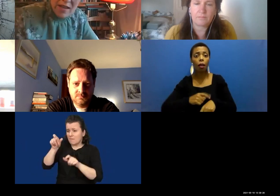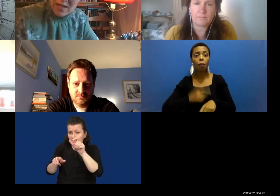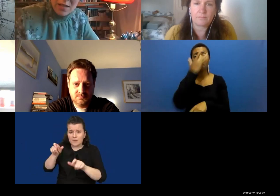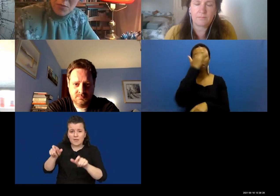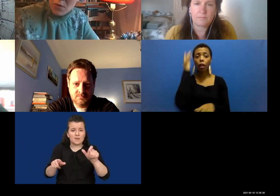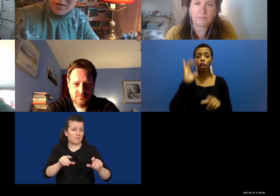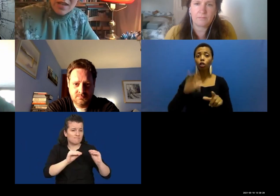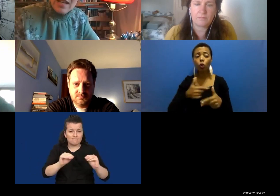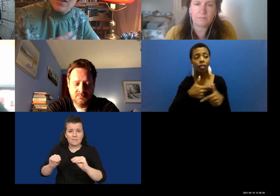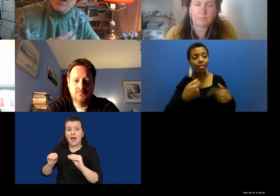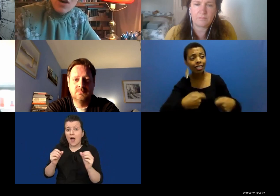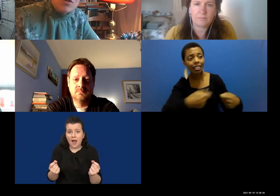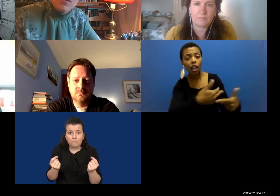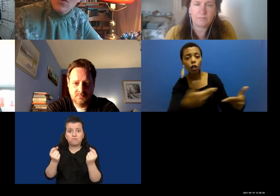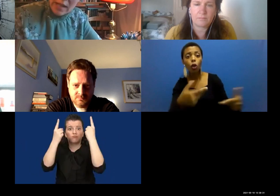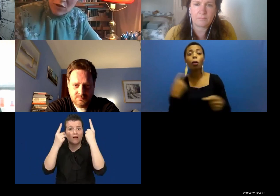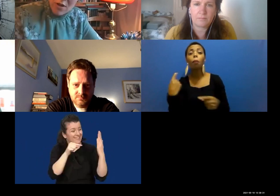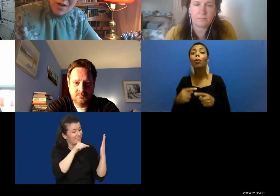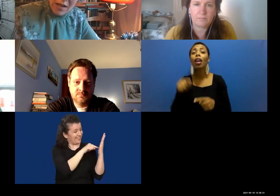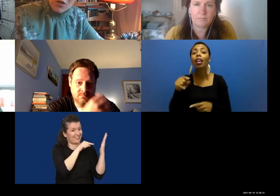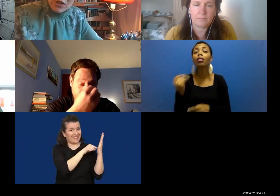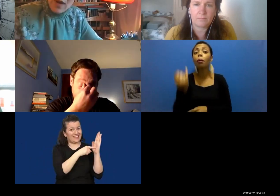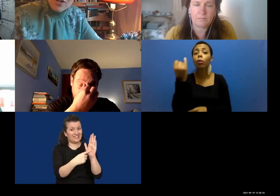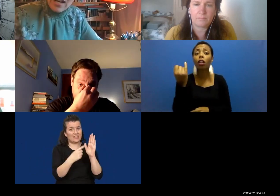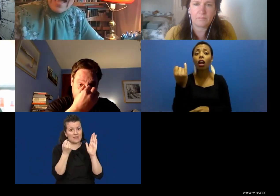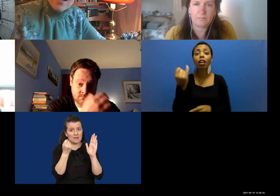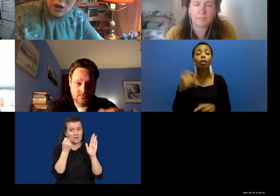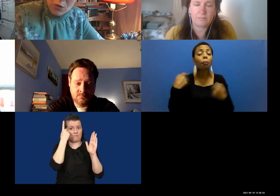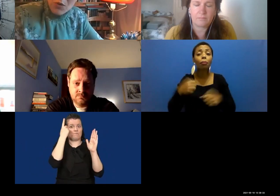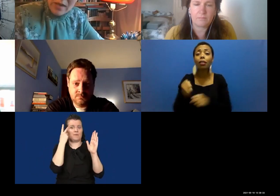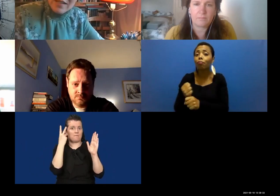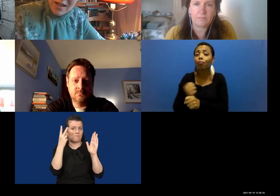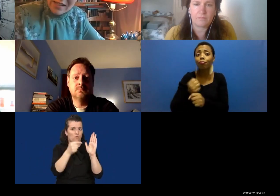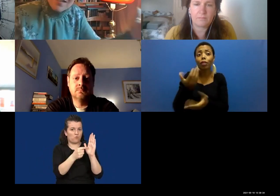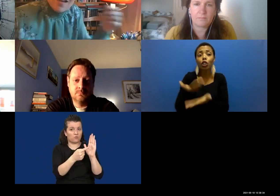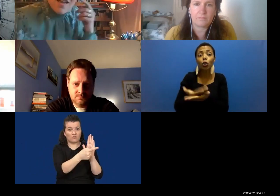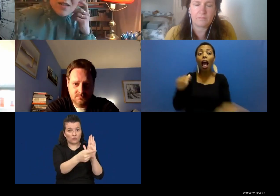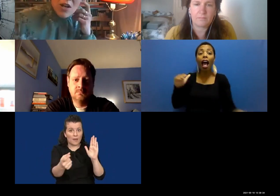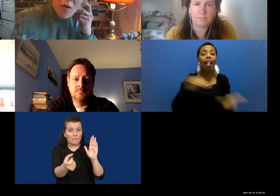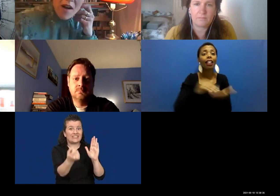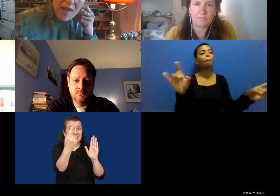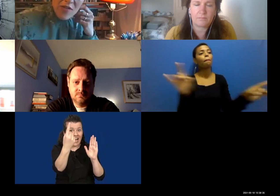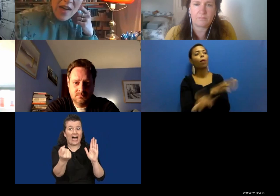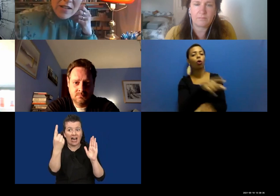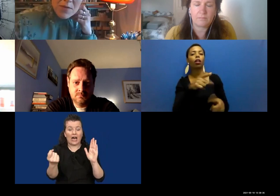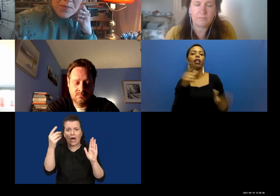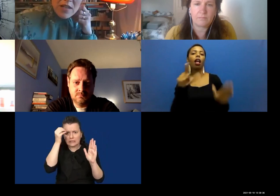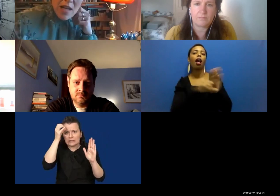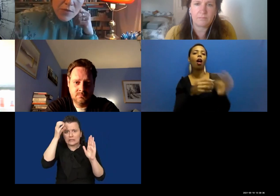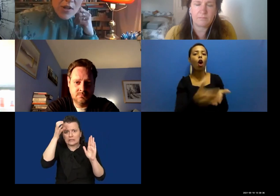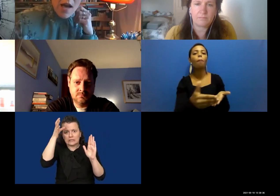why is this important. They need loads of knowledge in order to actually execute what we decided. So I think